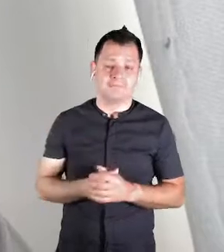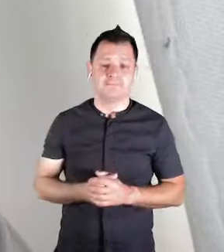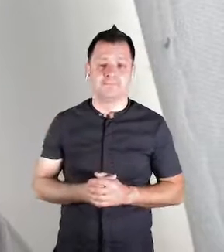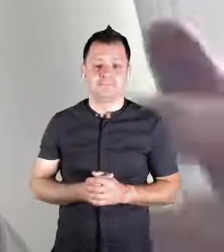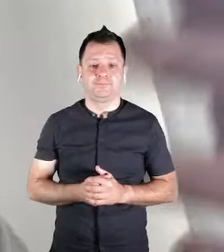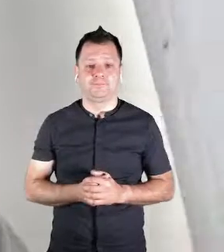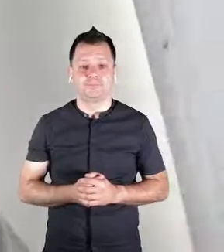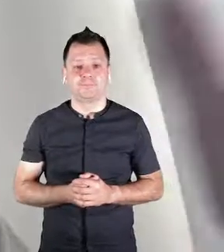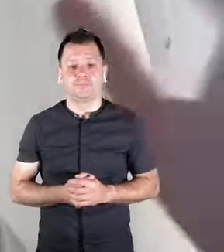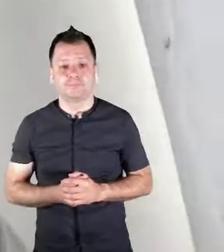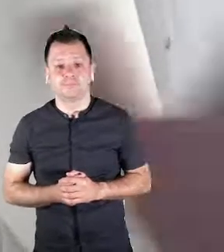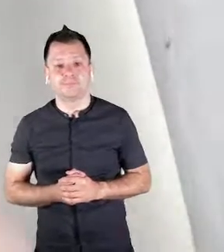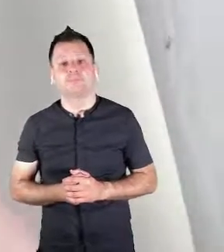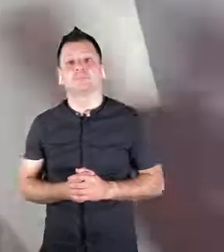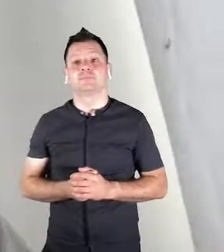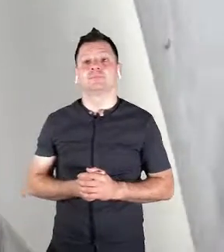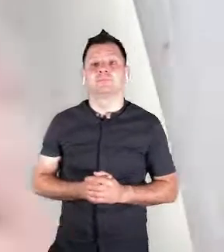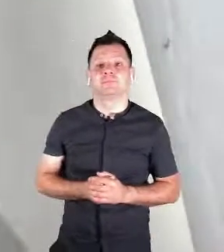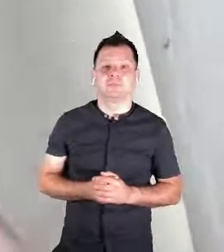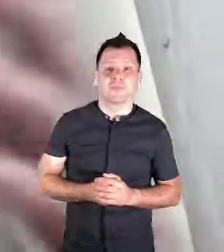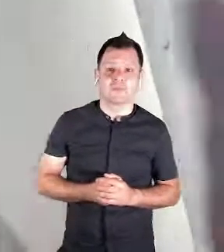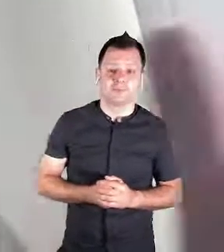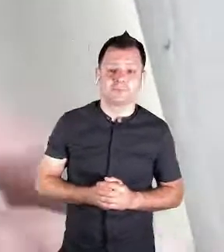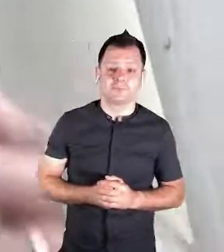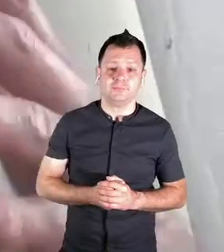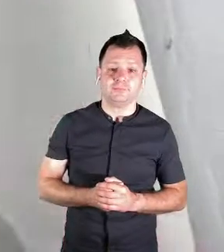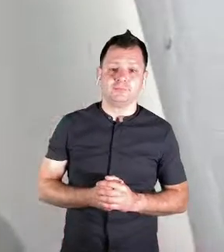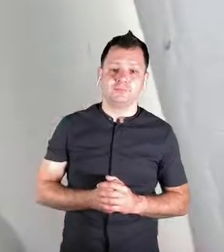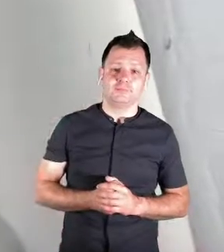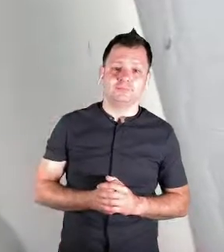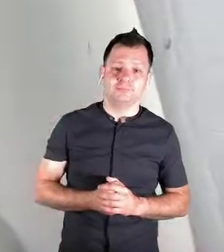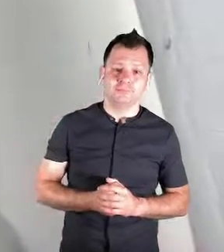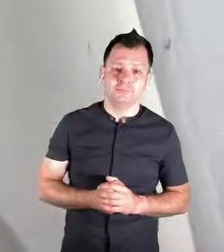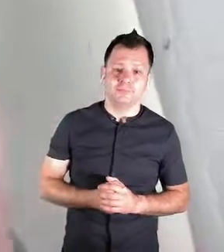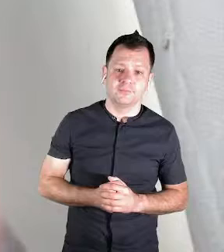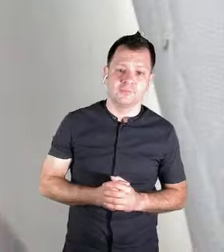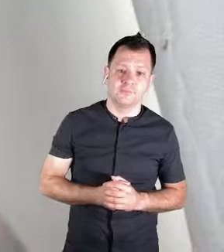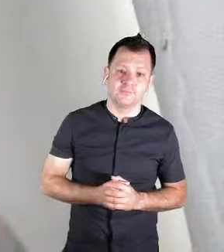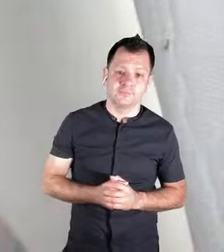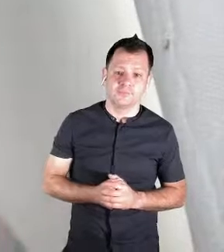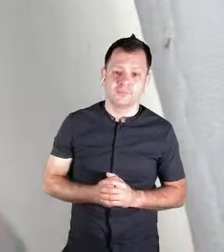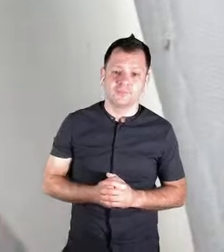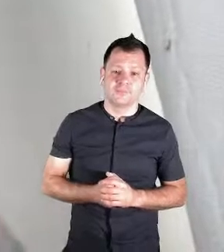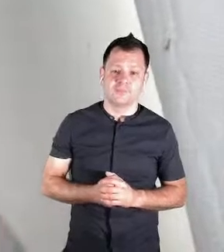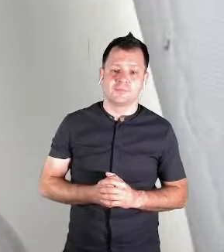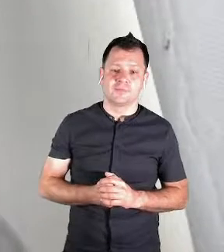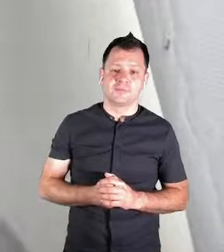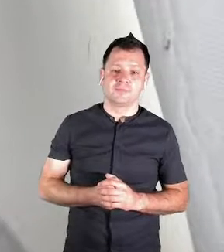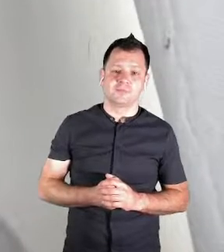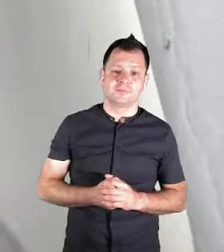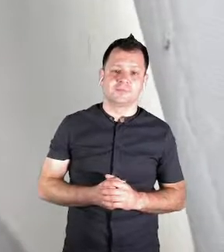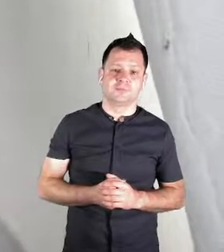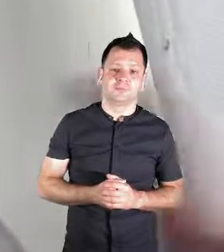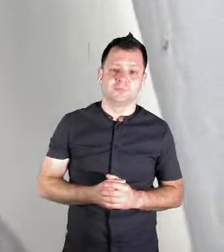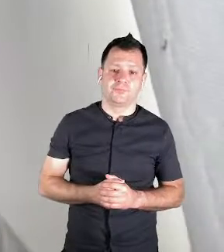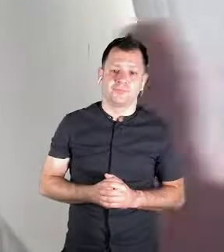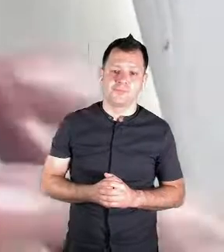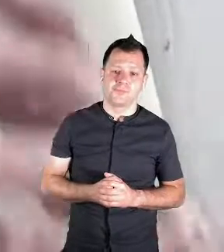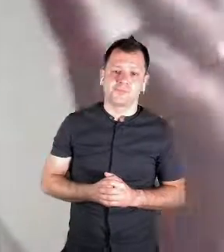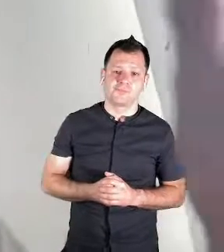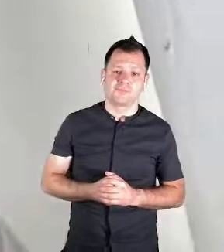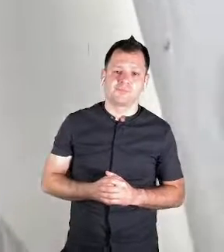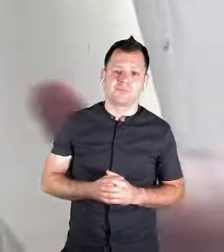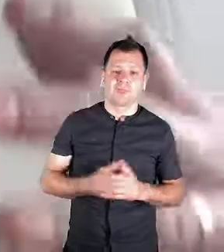It seems like you can stretch these things. What is culturally interesting and what is